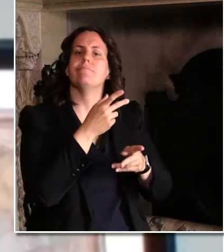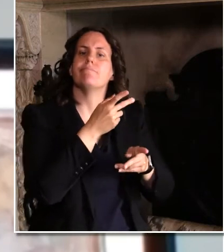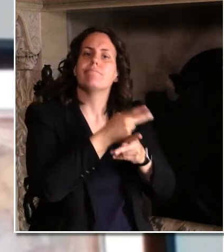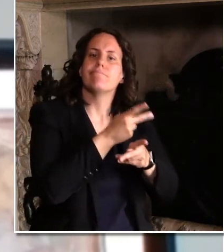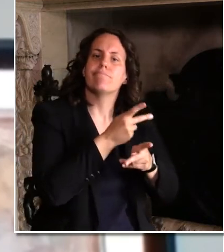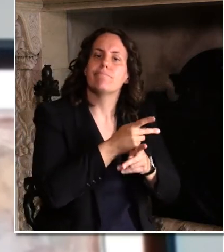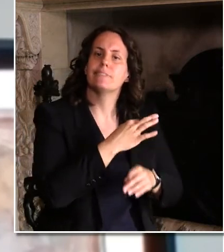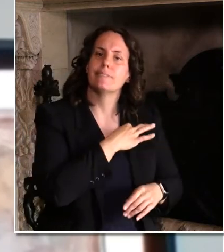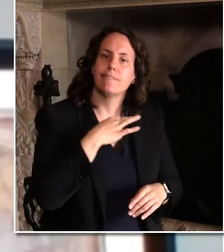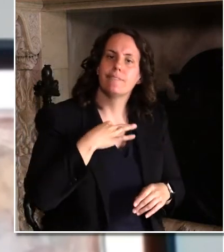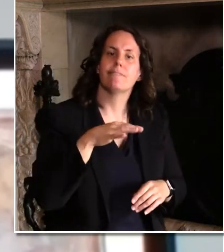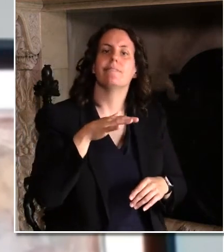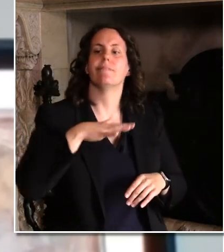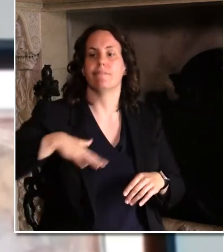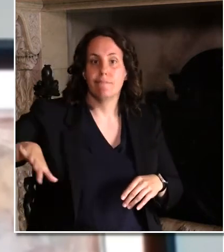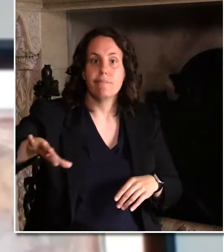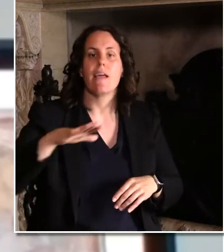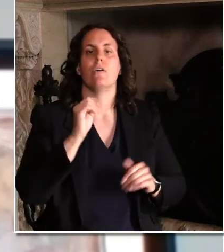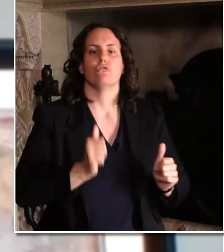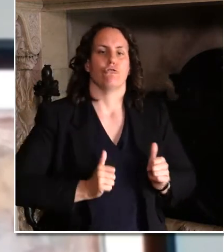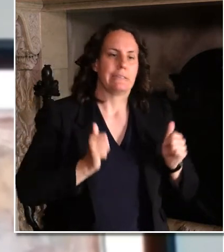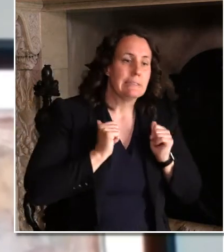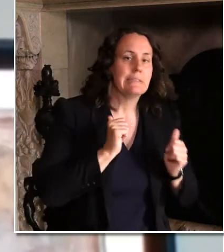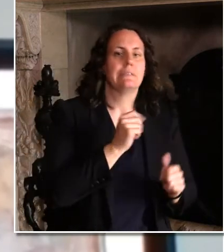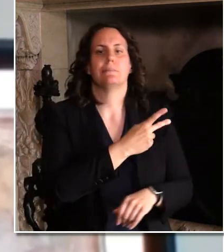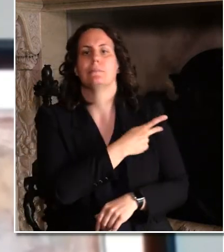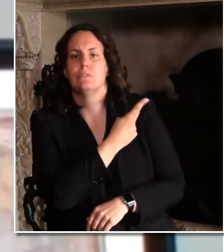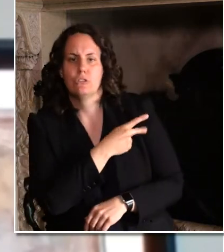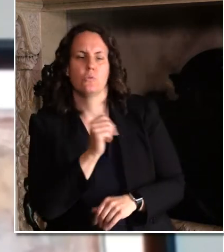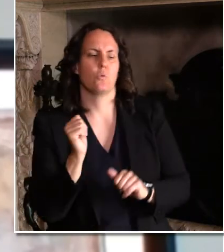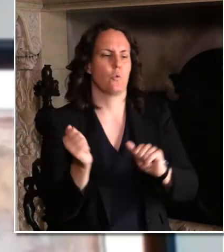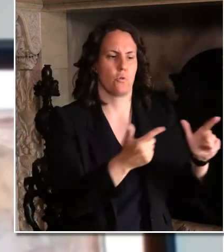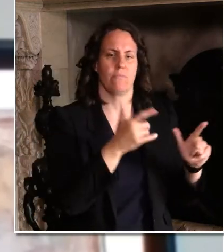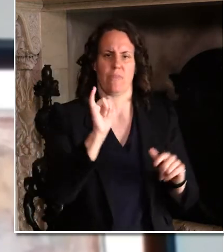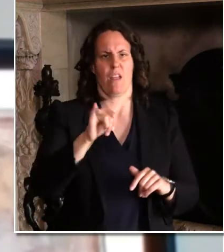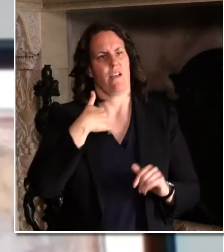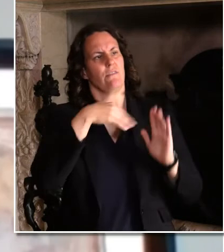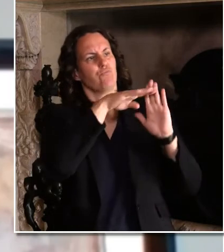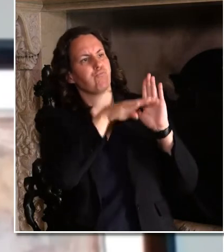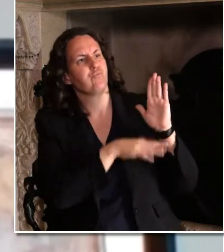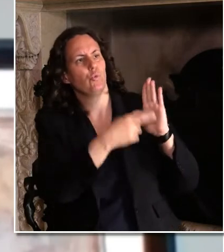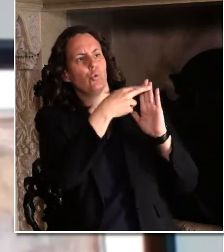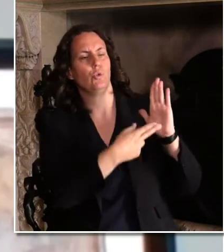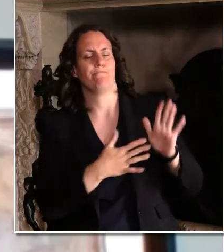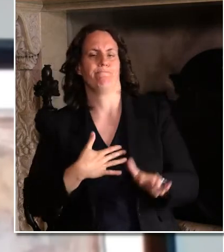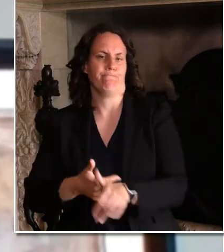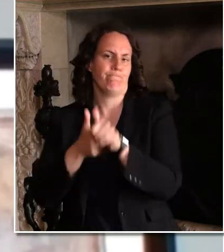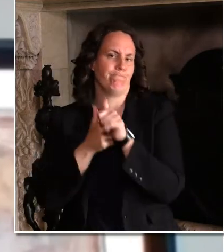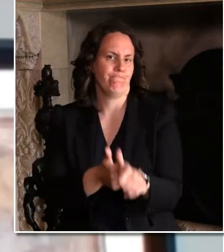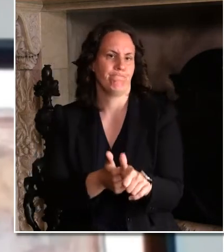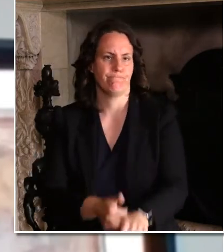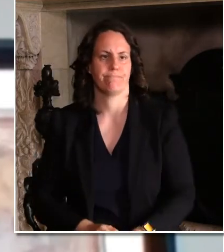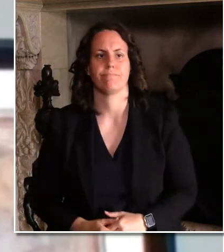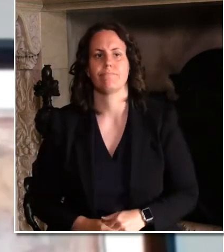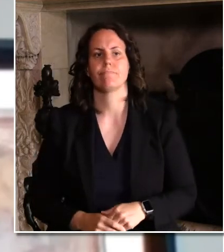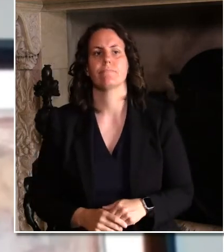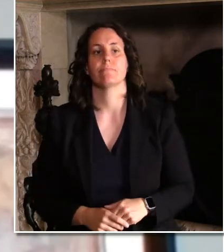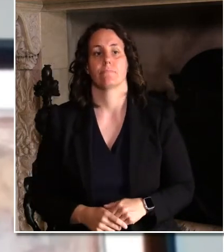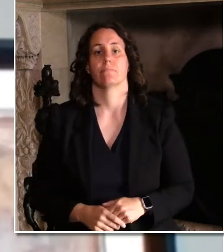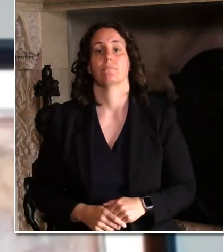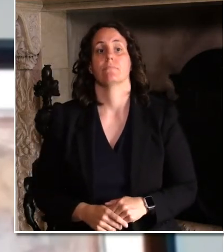our residents and patients, and our organization as a whole. We are participating in the all staff and resident testing that the state is